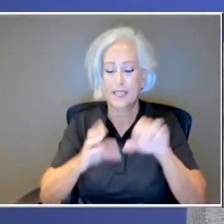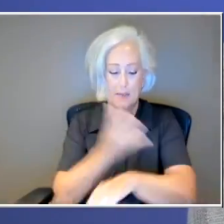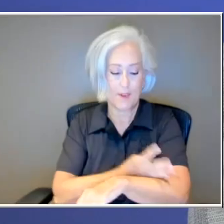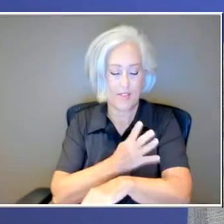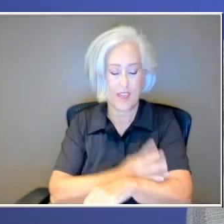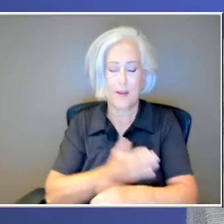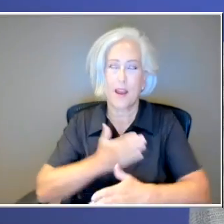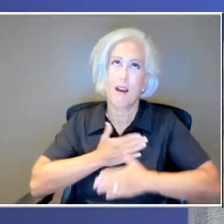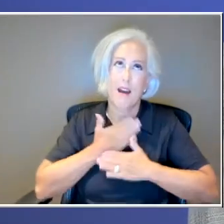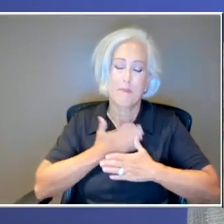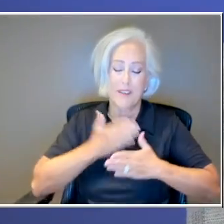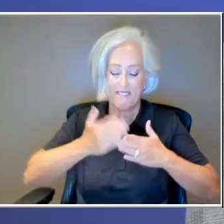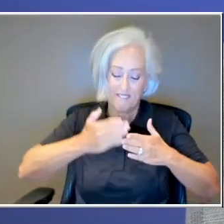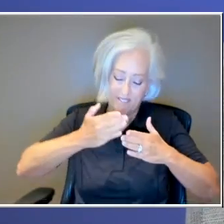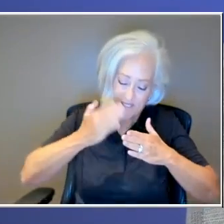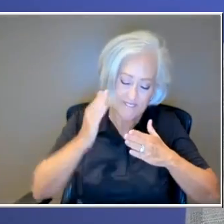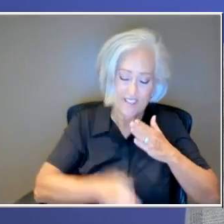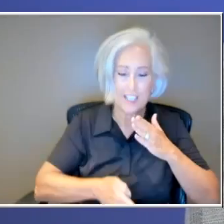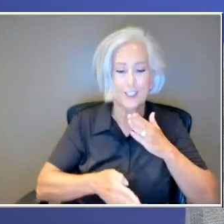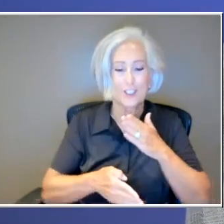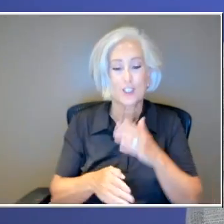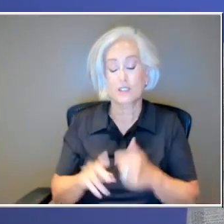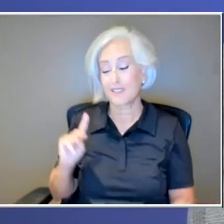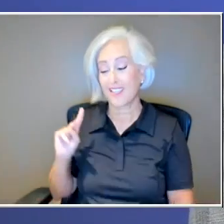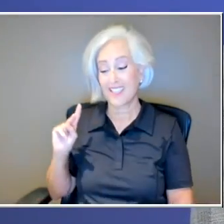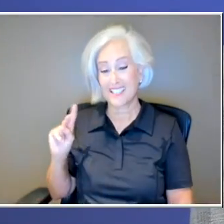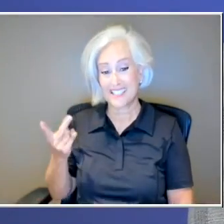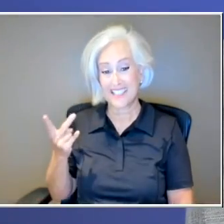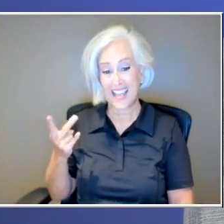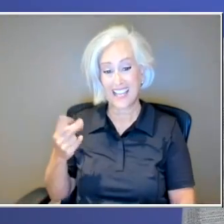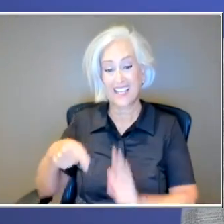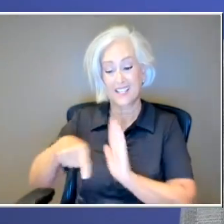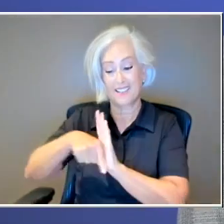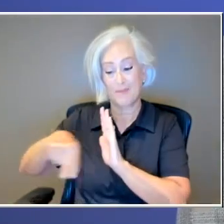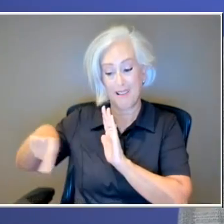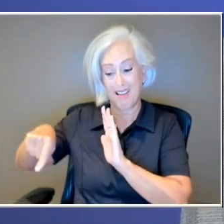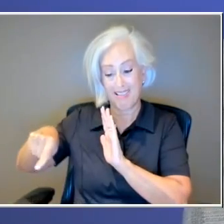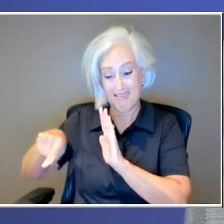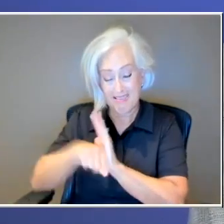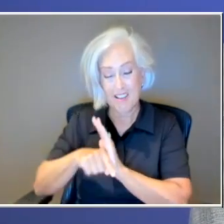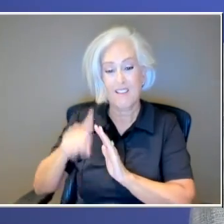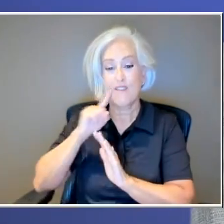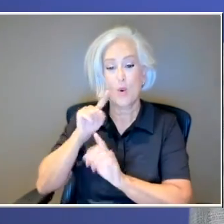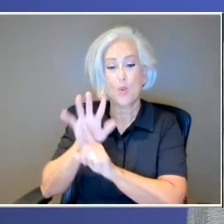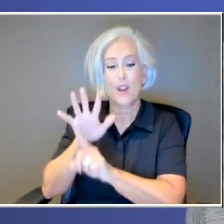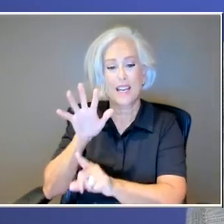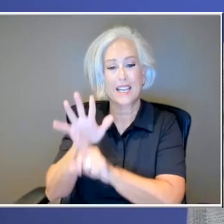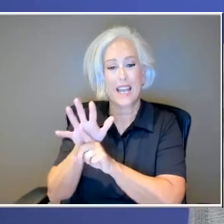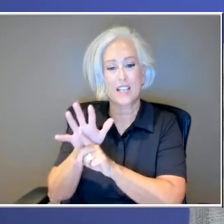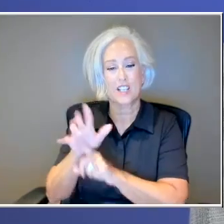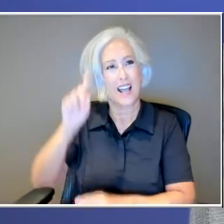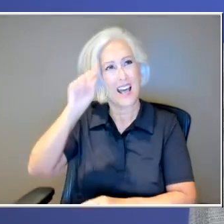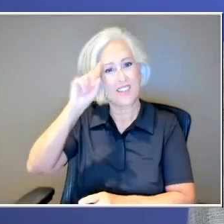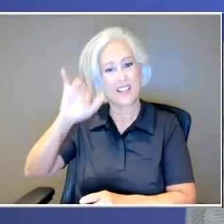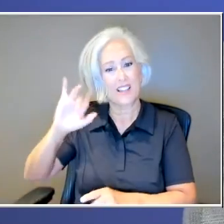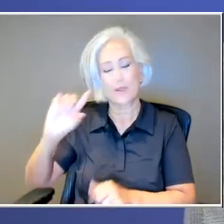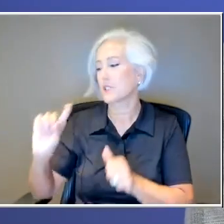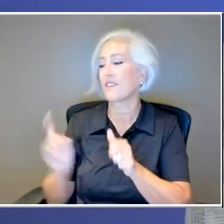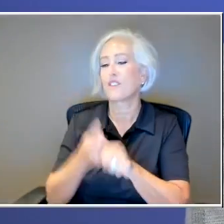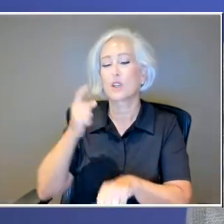the chemotherapy. The second one, the ringing of the bell for the radiation, I believe that is the first time I heard someone